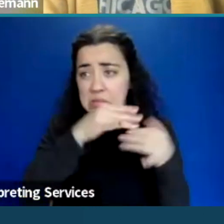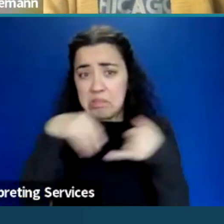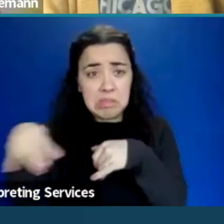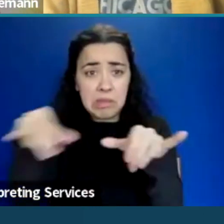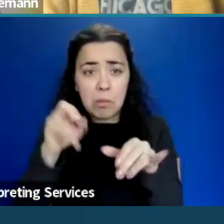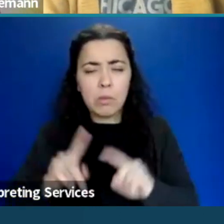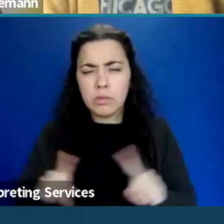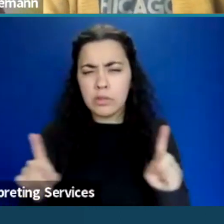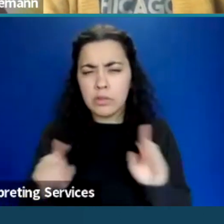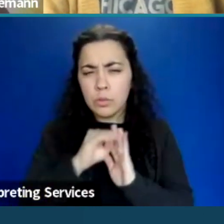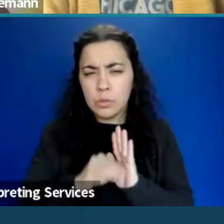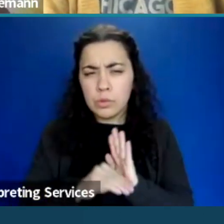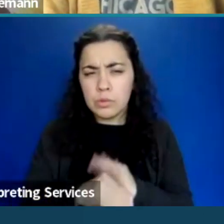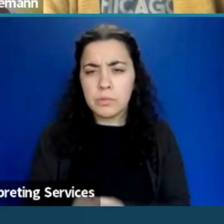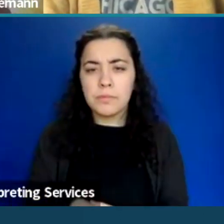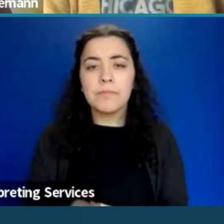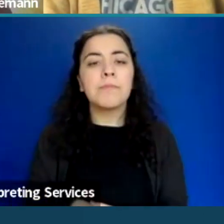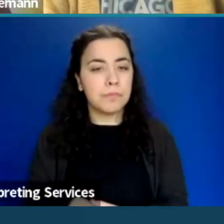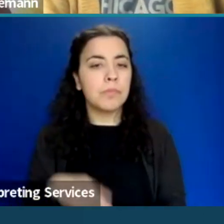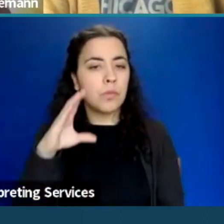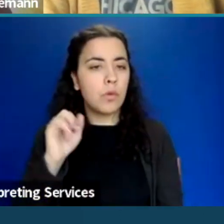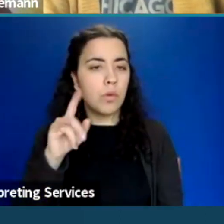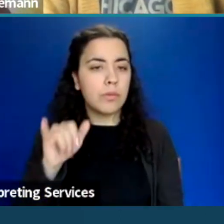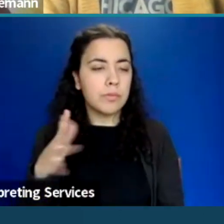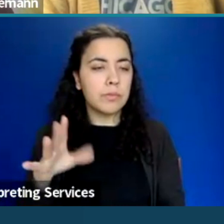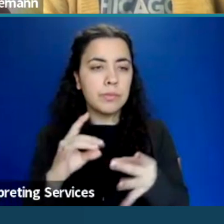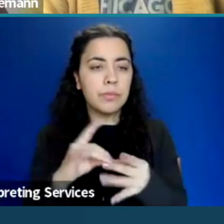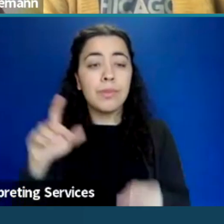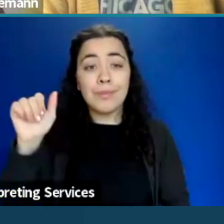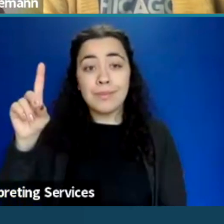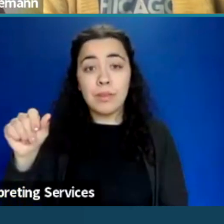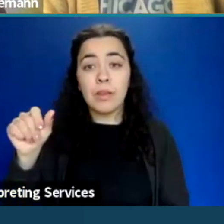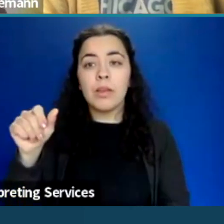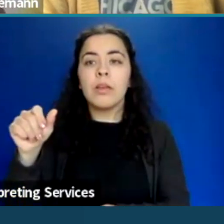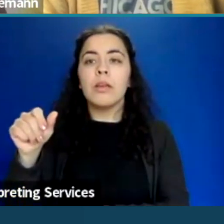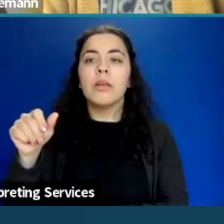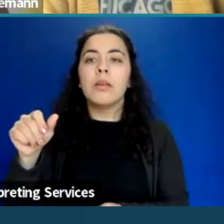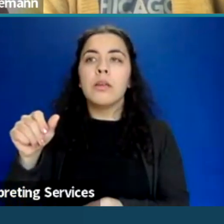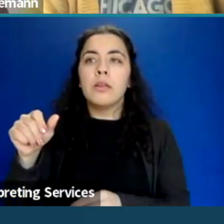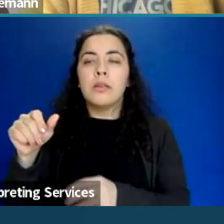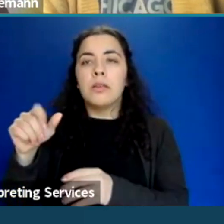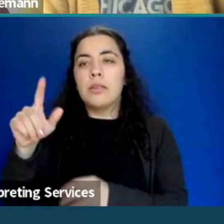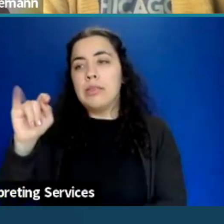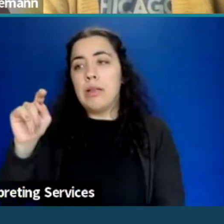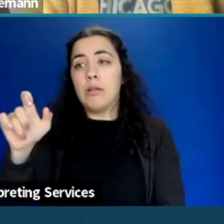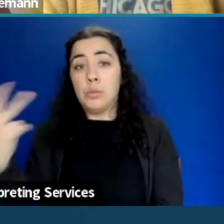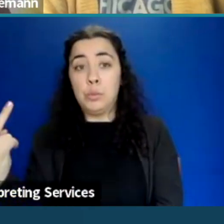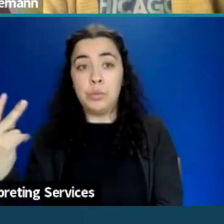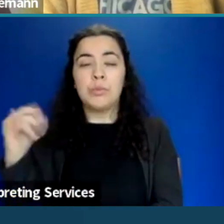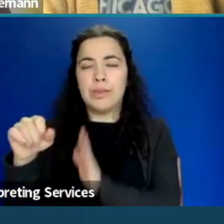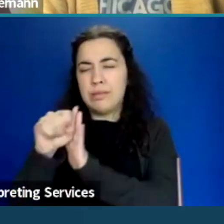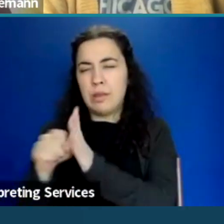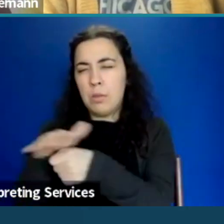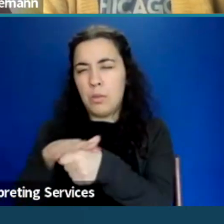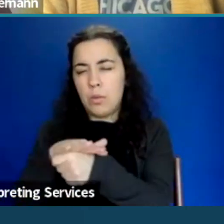so I think Carly mentioned in the presentation, under ADA, we would look at it being Title II, which is state and local governments,